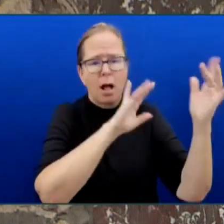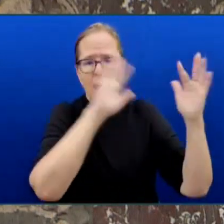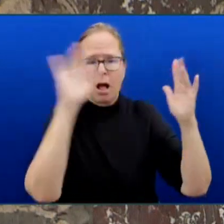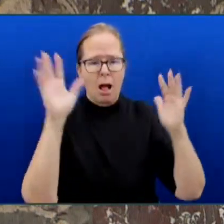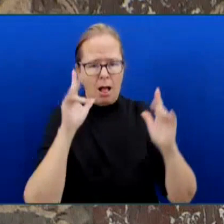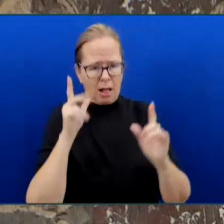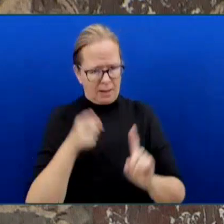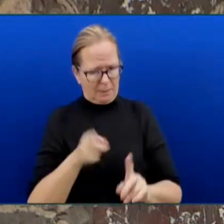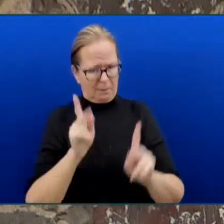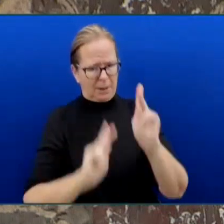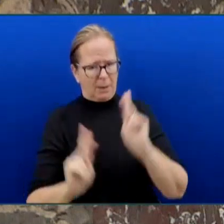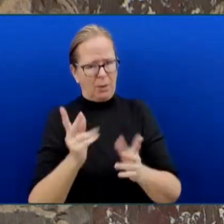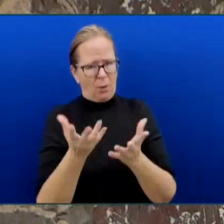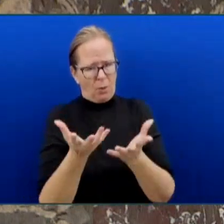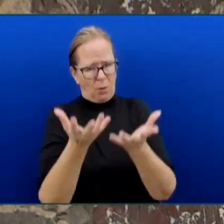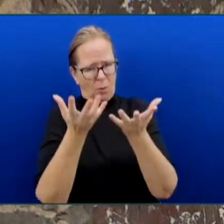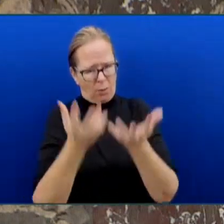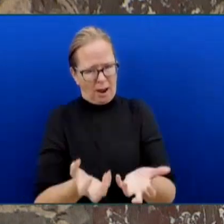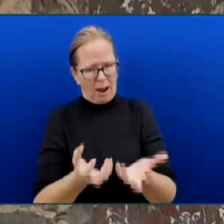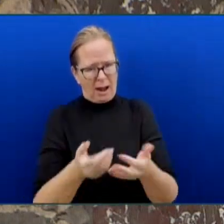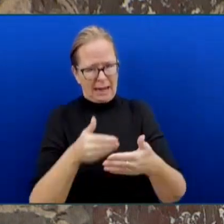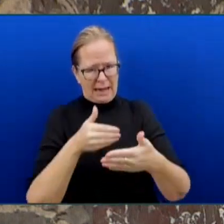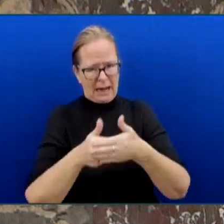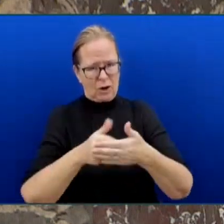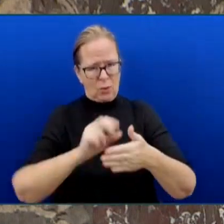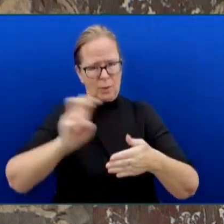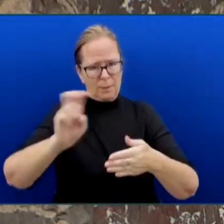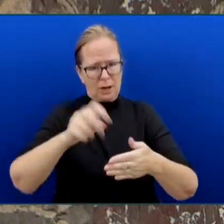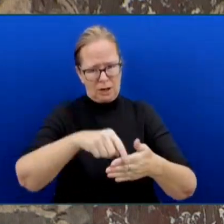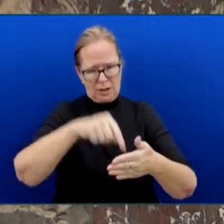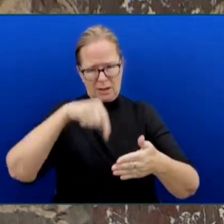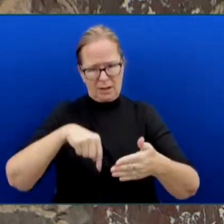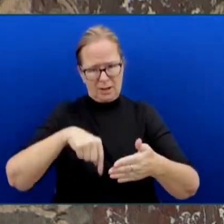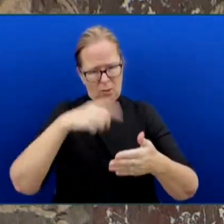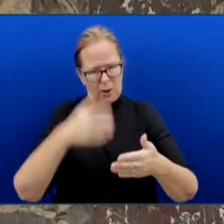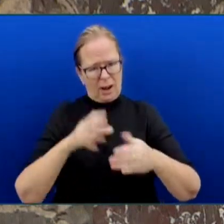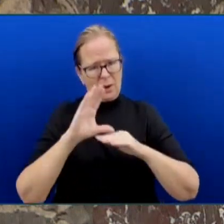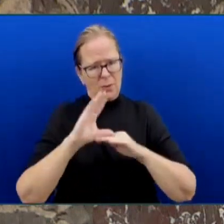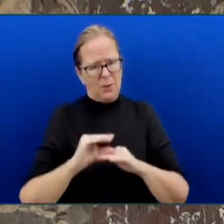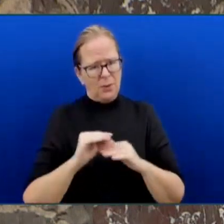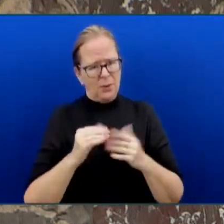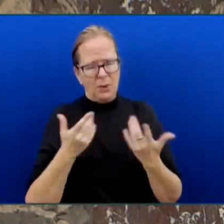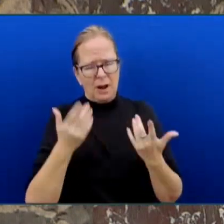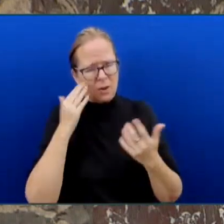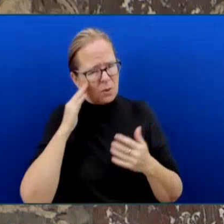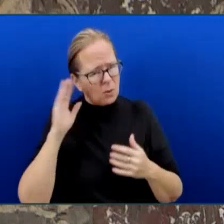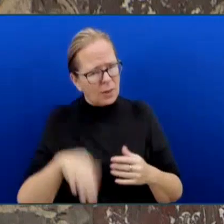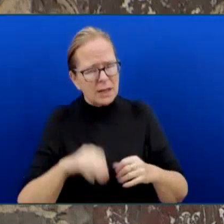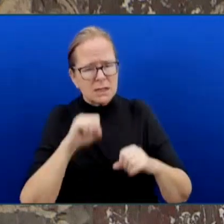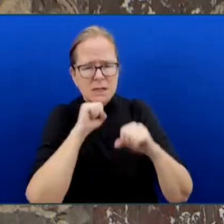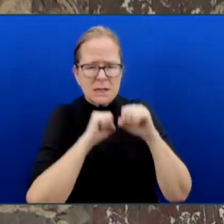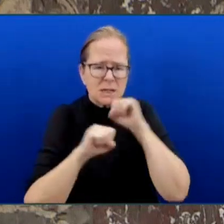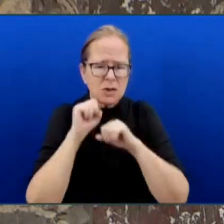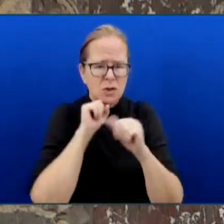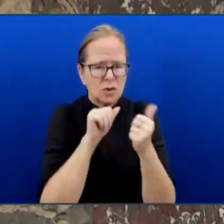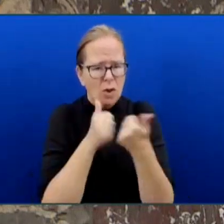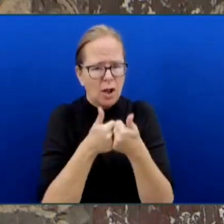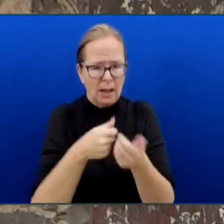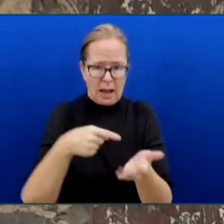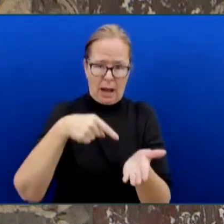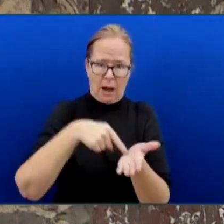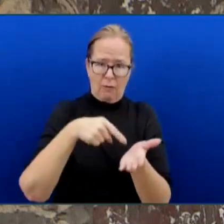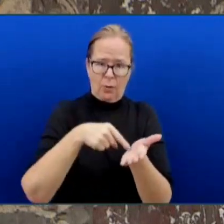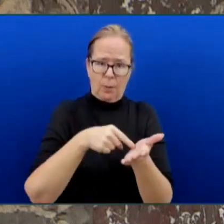they face. One of the major challenges is the affordability of housing. I cannot understand how that member can stand up and say he's for affordability and then vote